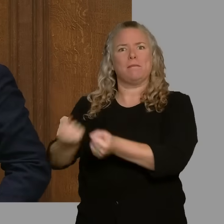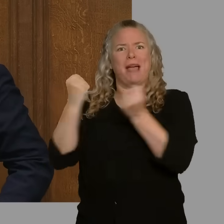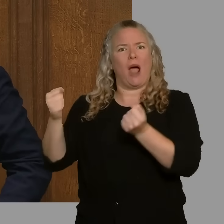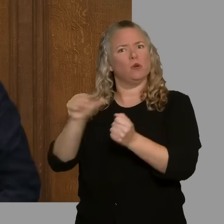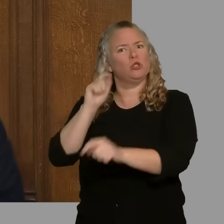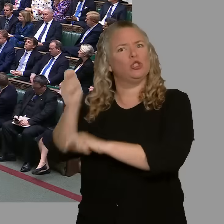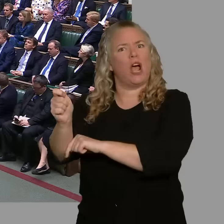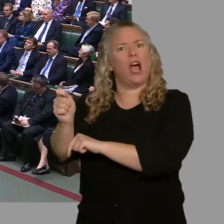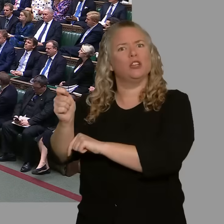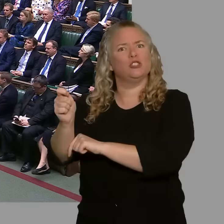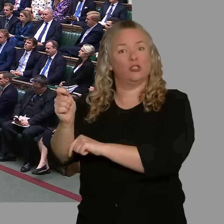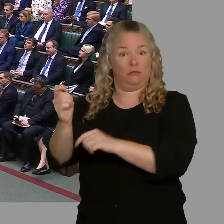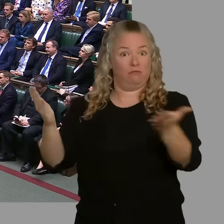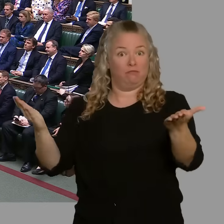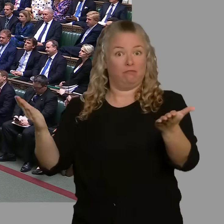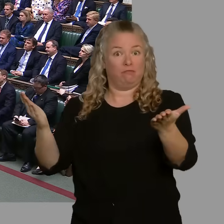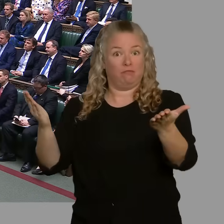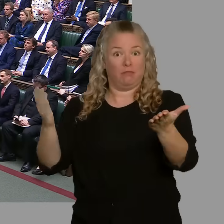went to give evidence?